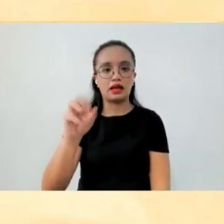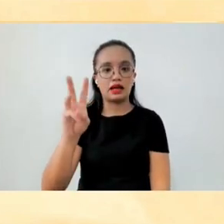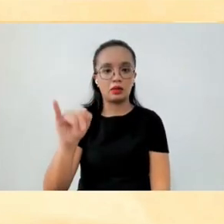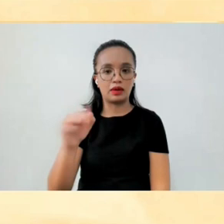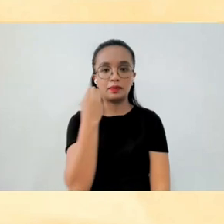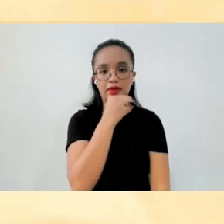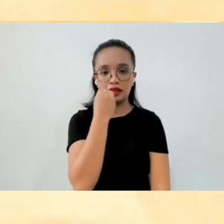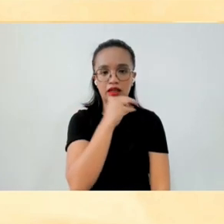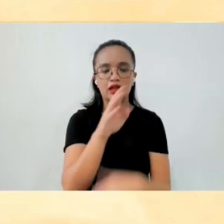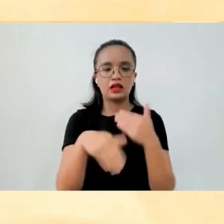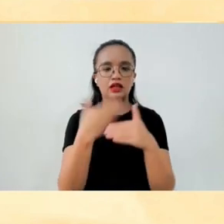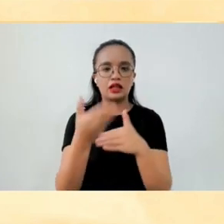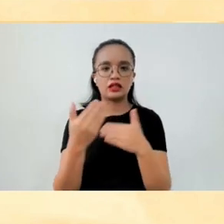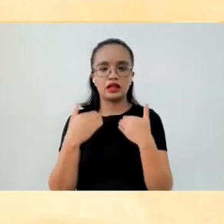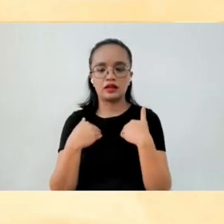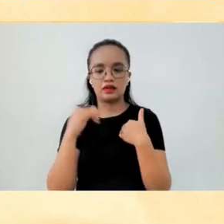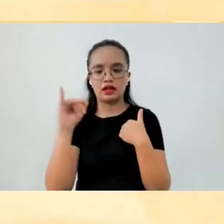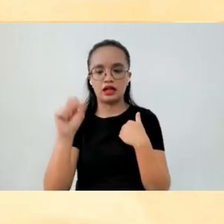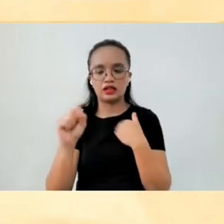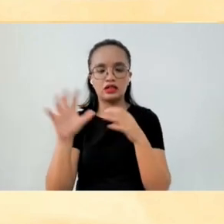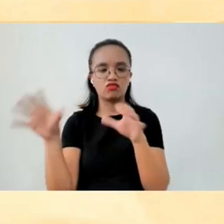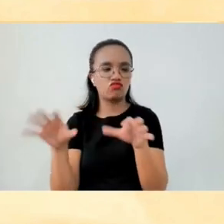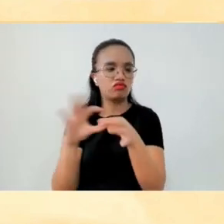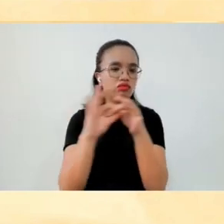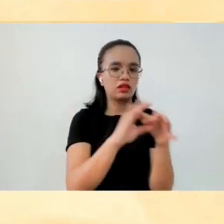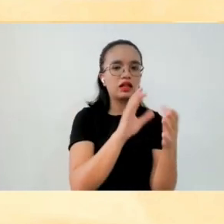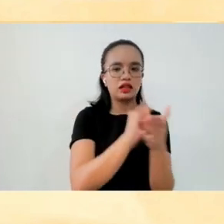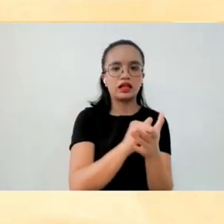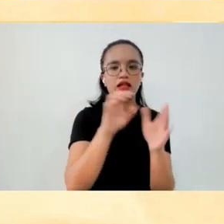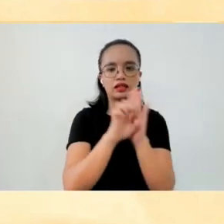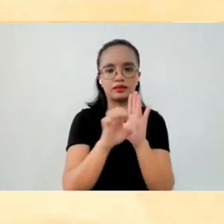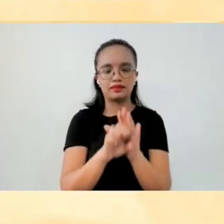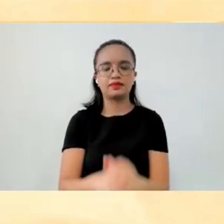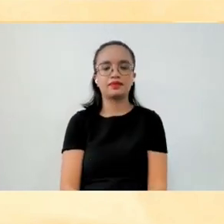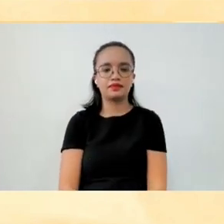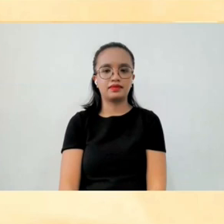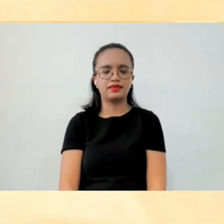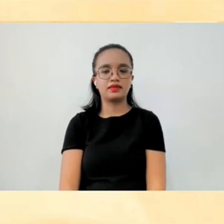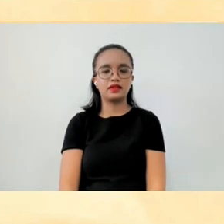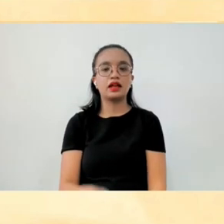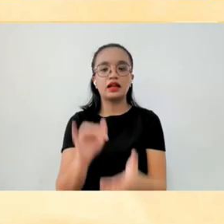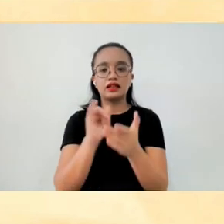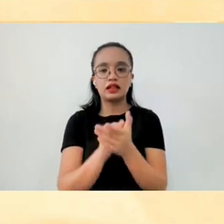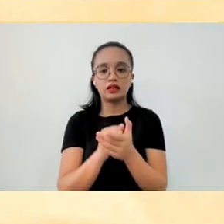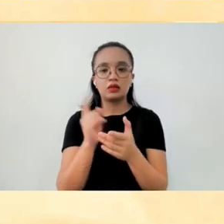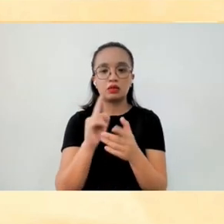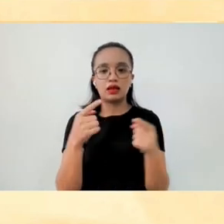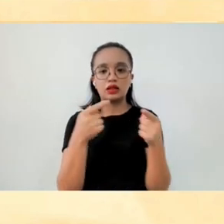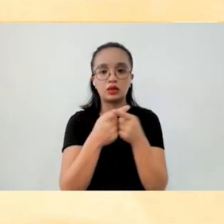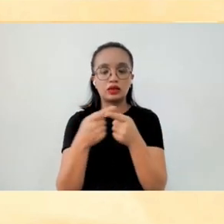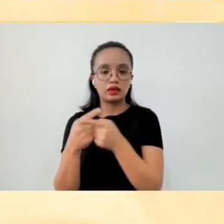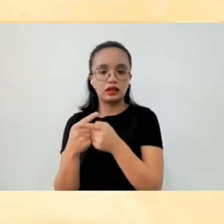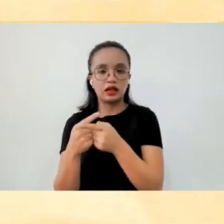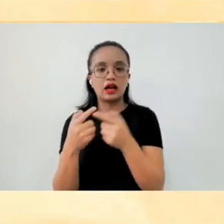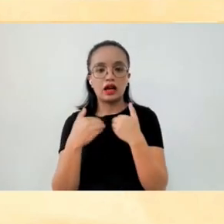of IS-affiliated movements are examples of these cases. So these complex conflict dynamics